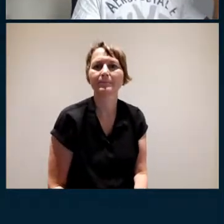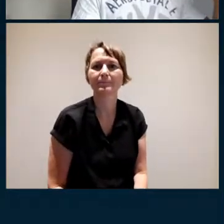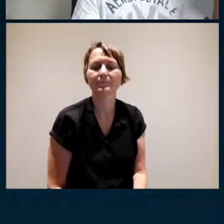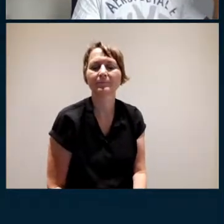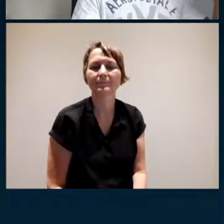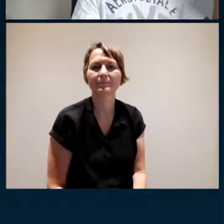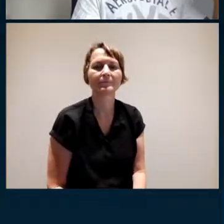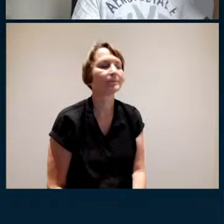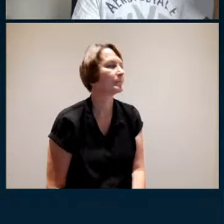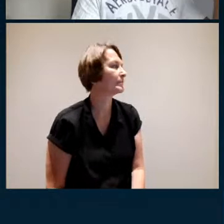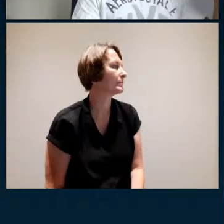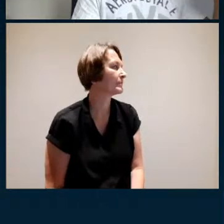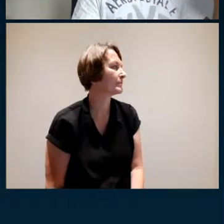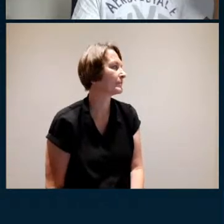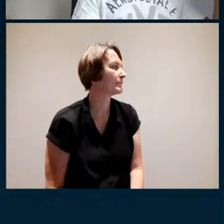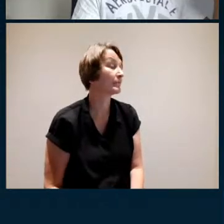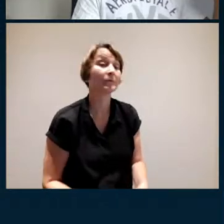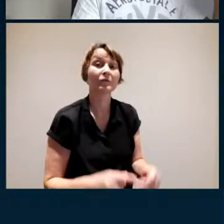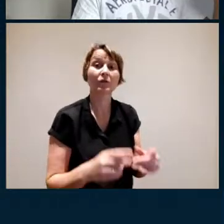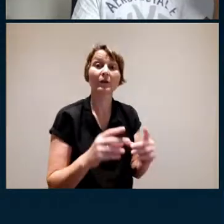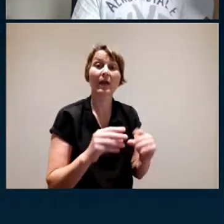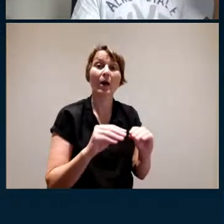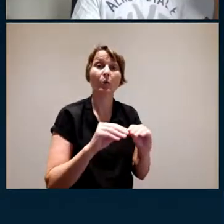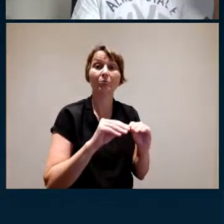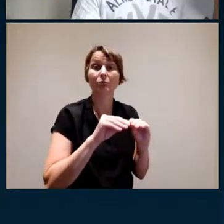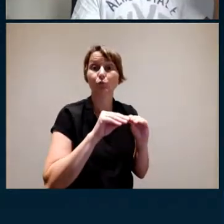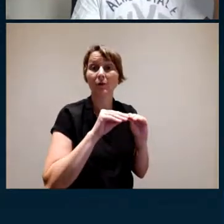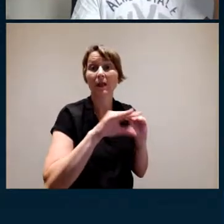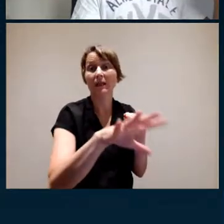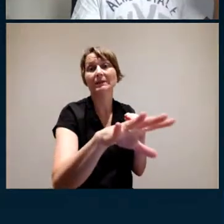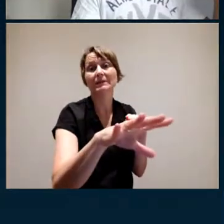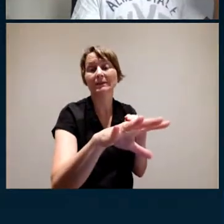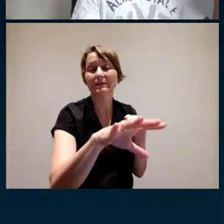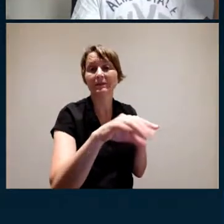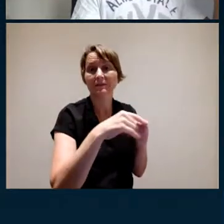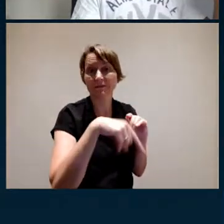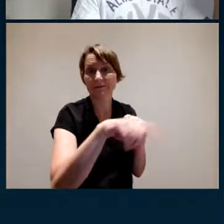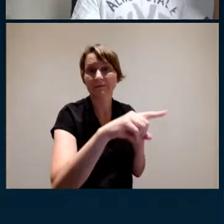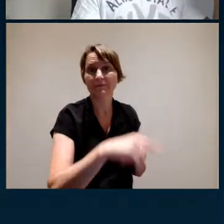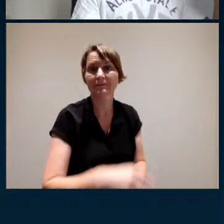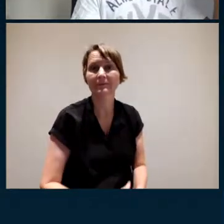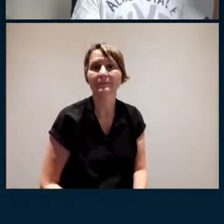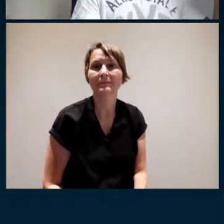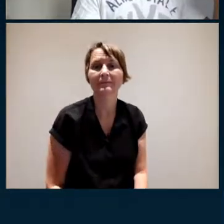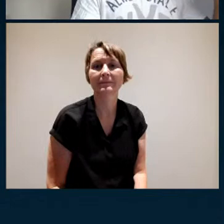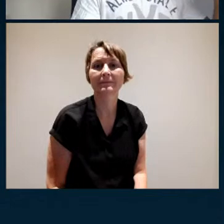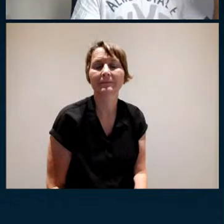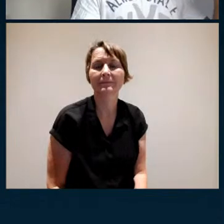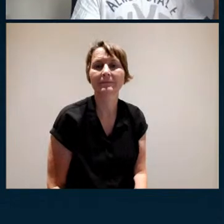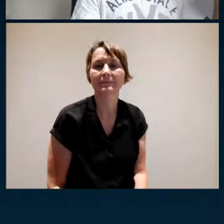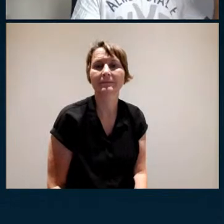the release pipeline. Yeah, delete this.